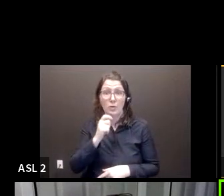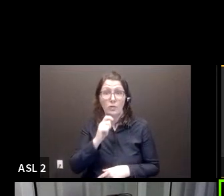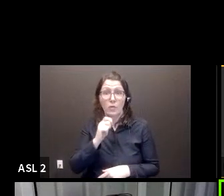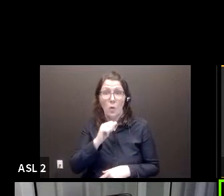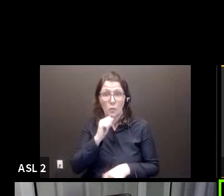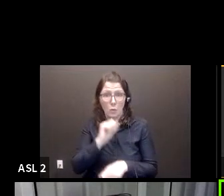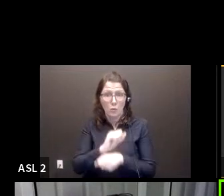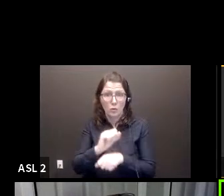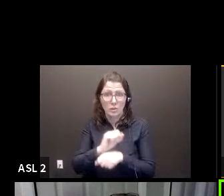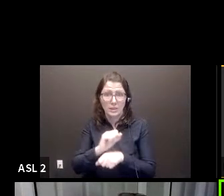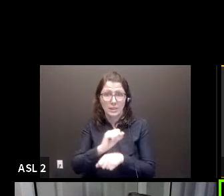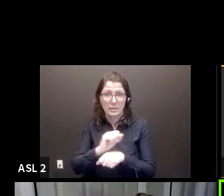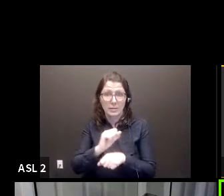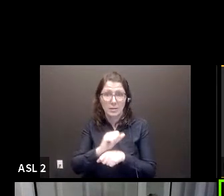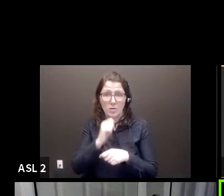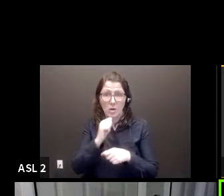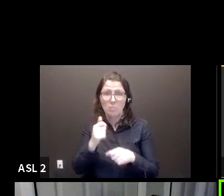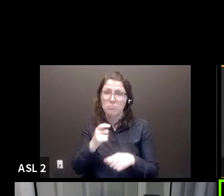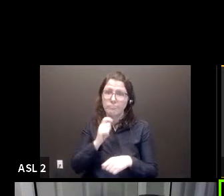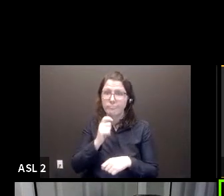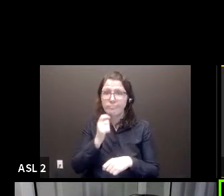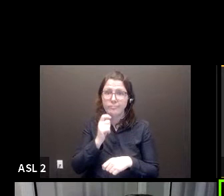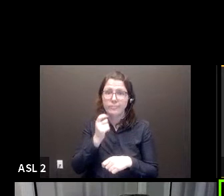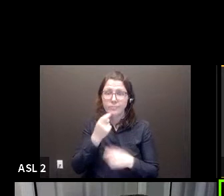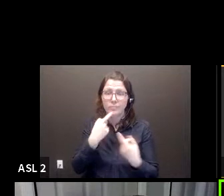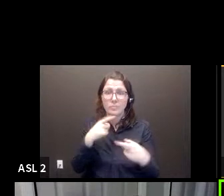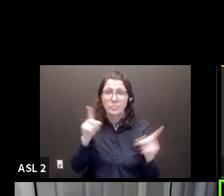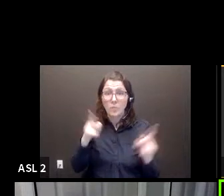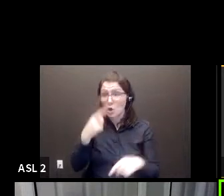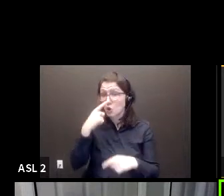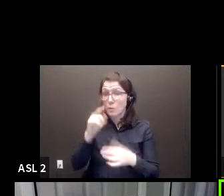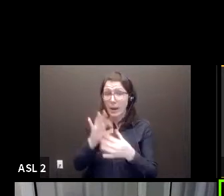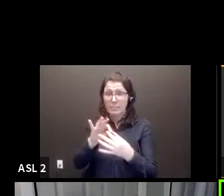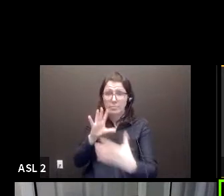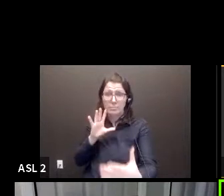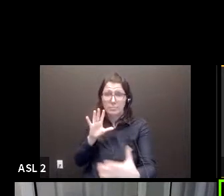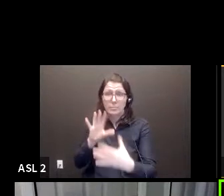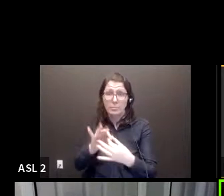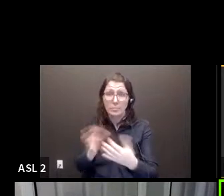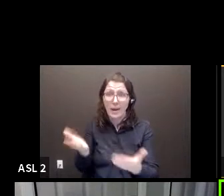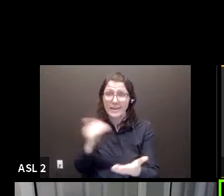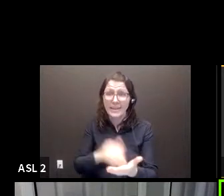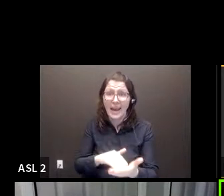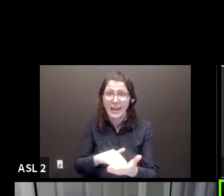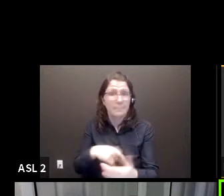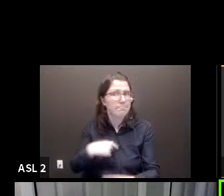wonder if you could try reconnecting it would appear your mic's not working